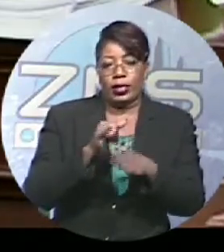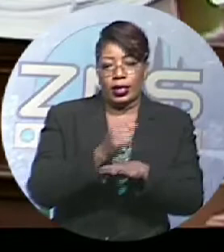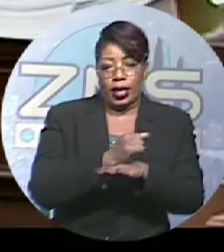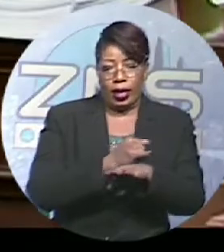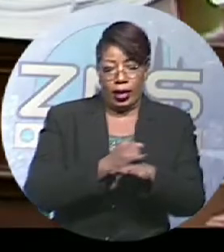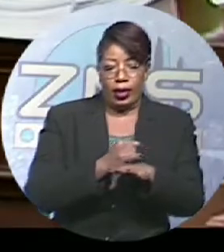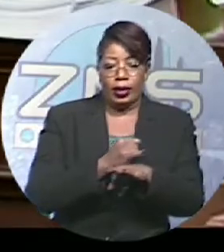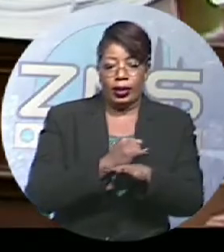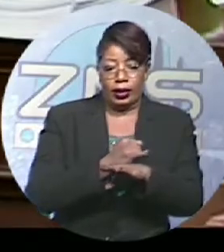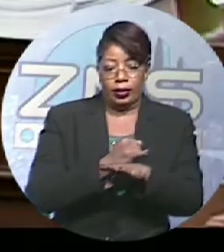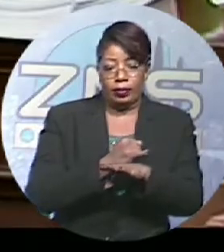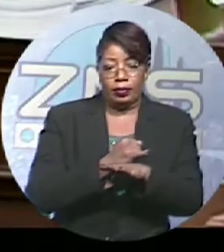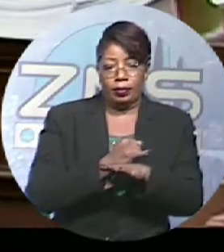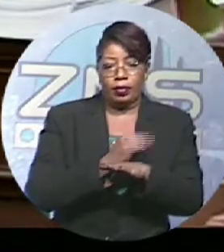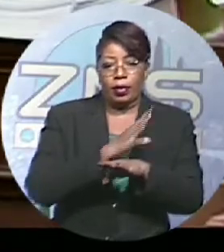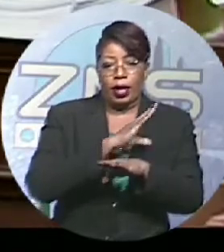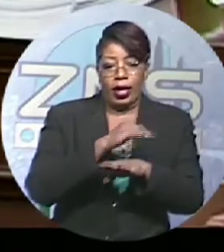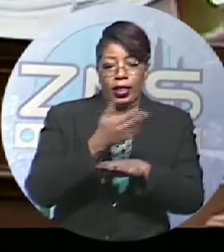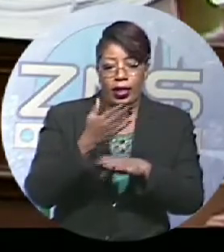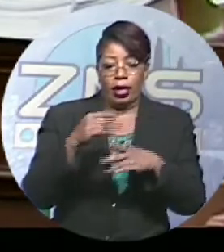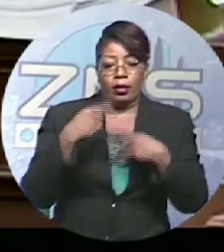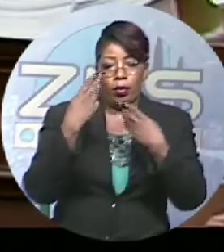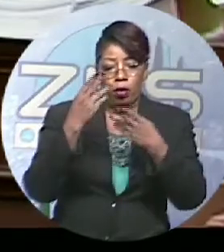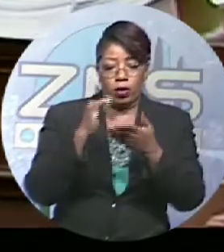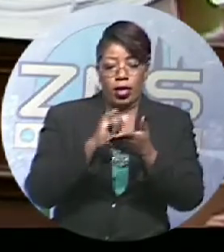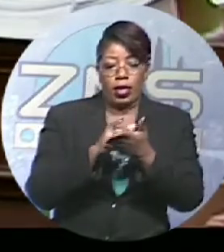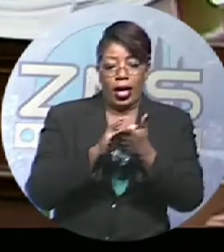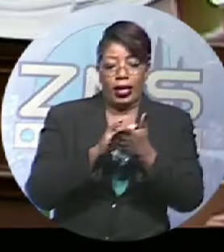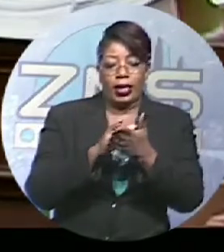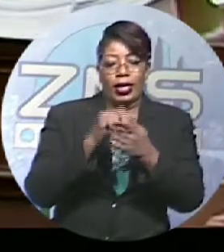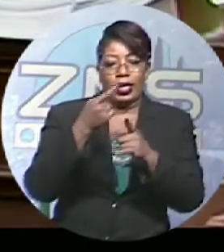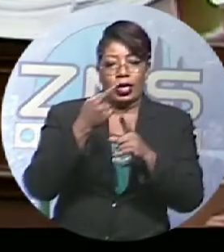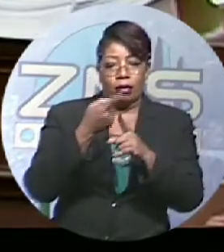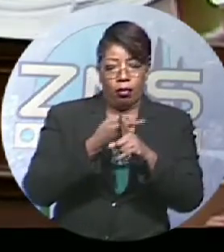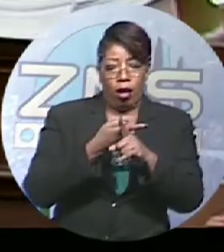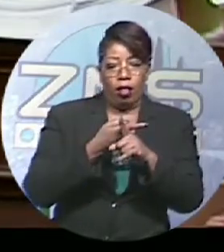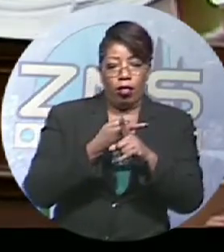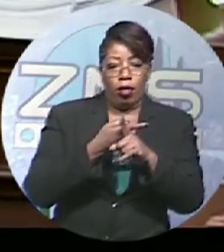And they propose, Mr. Speaker, in the month of March to put shovel in the ground.